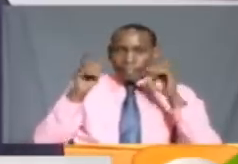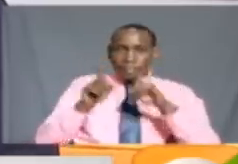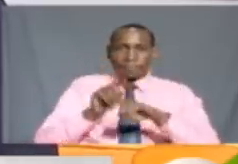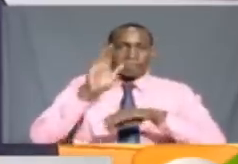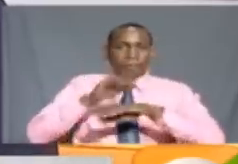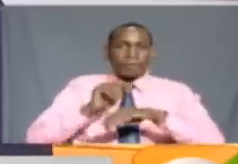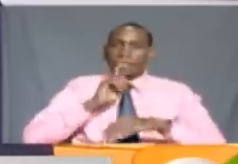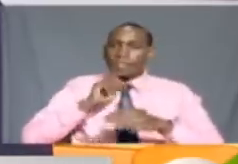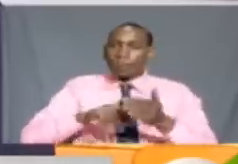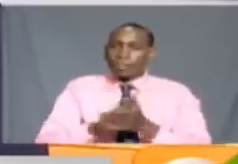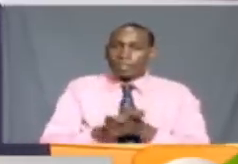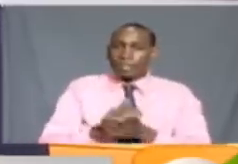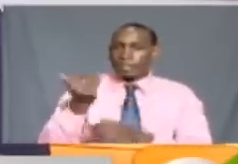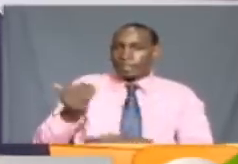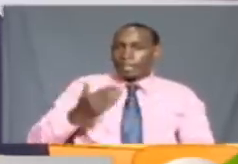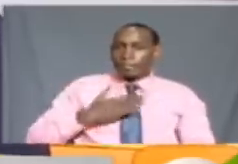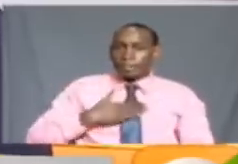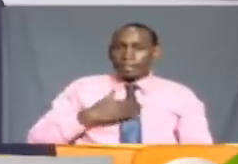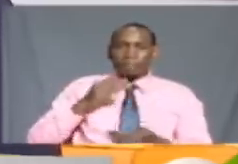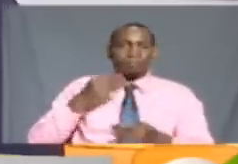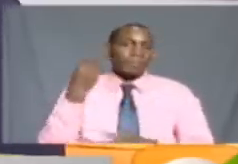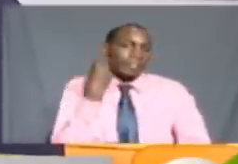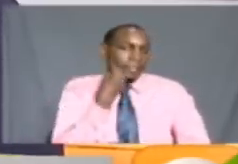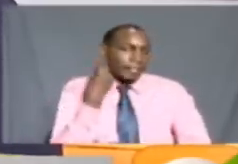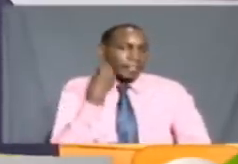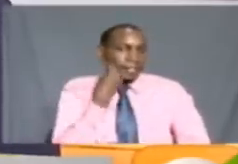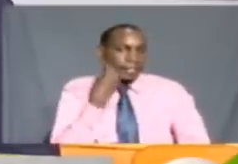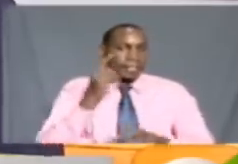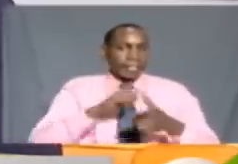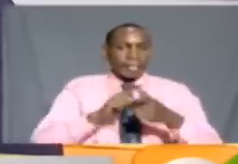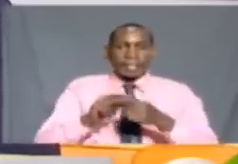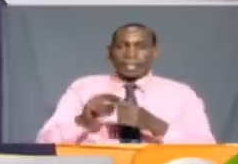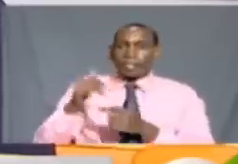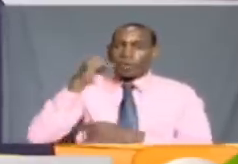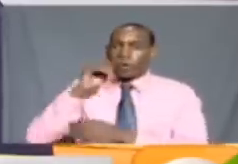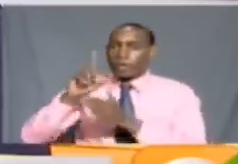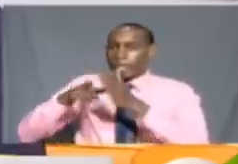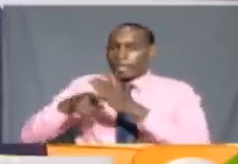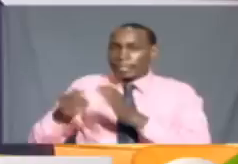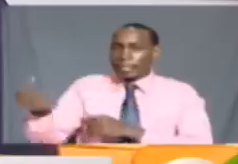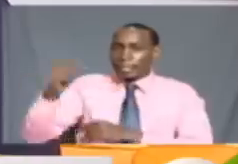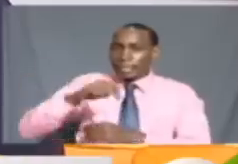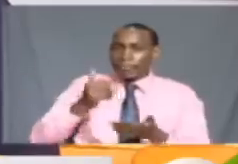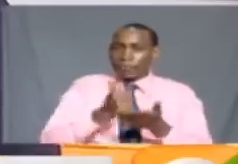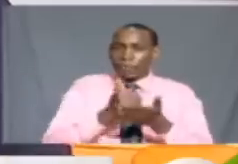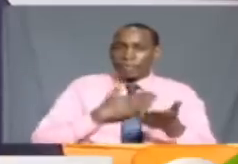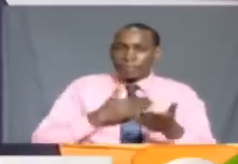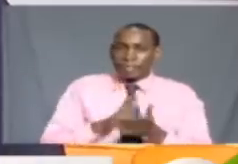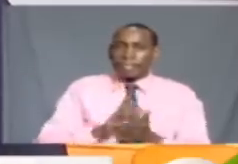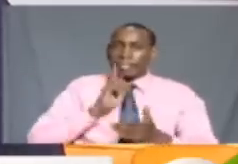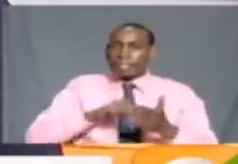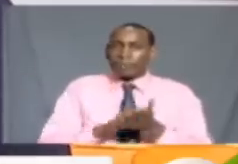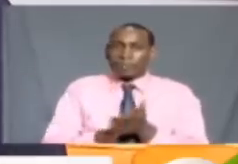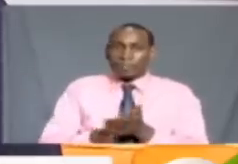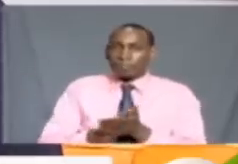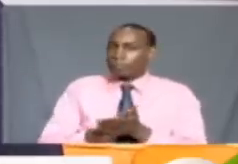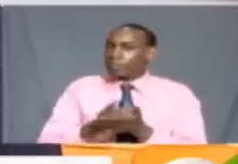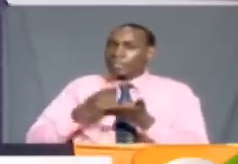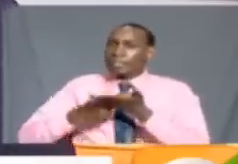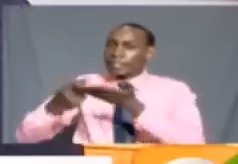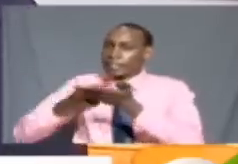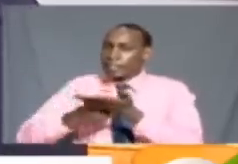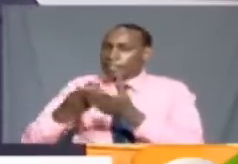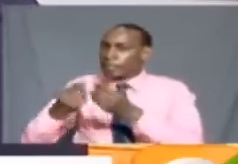say, no, my child fell sick. And then you call them later to your office and they say, actually, you know, we negotiated, we agreed on